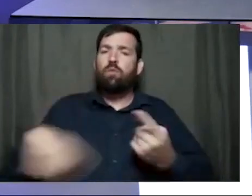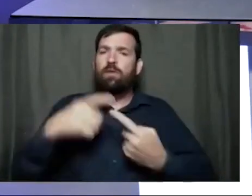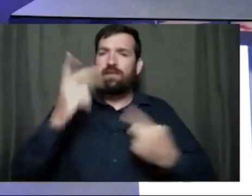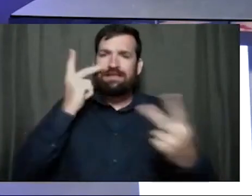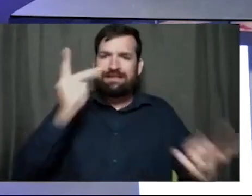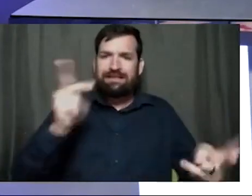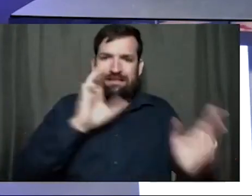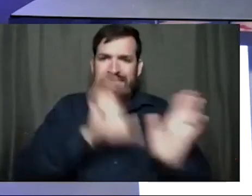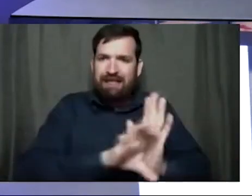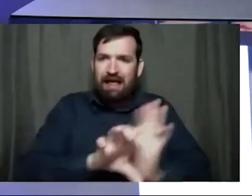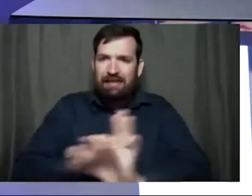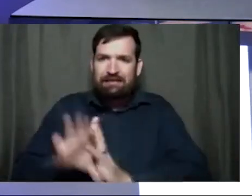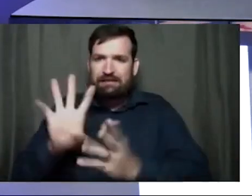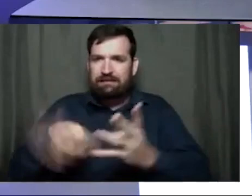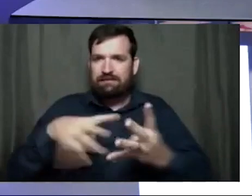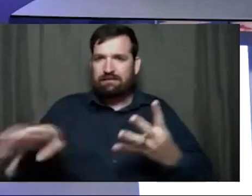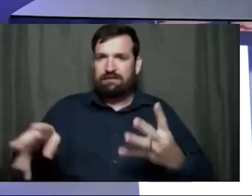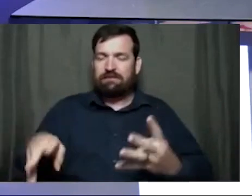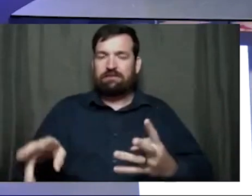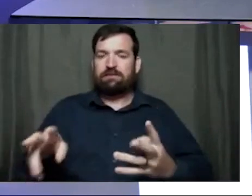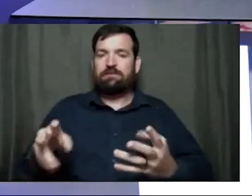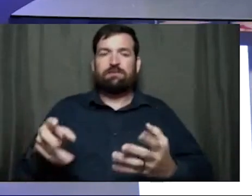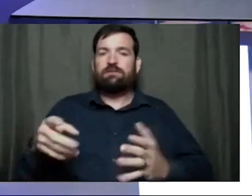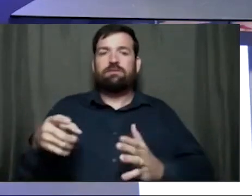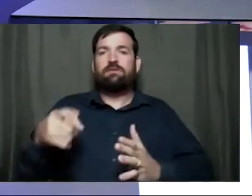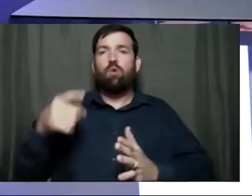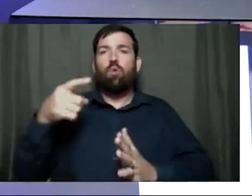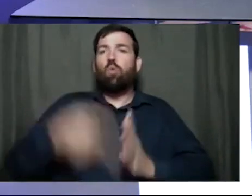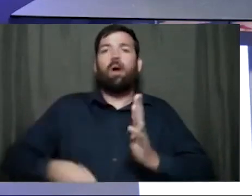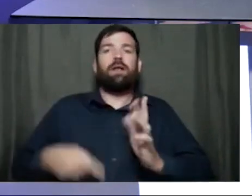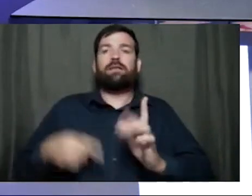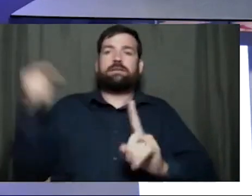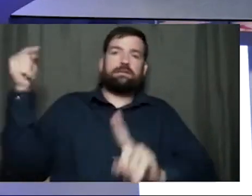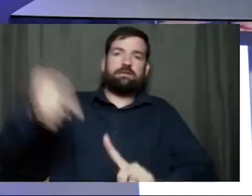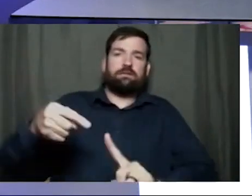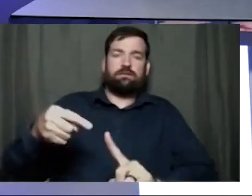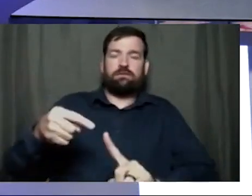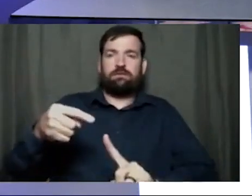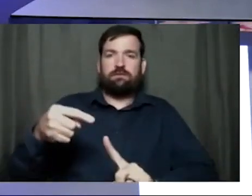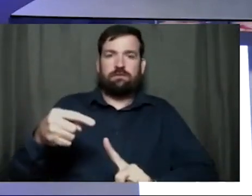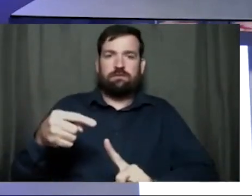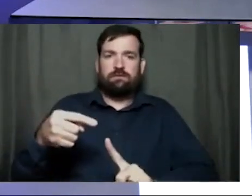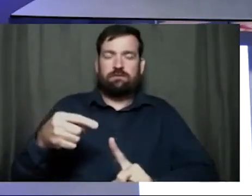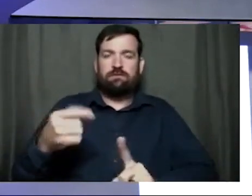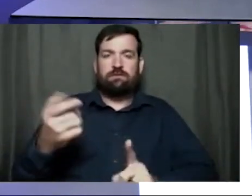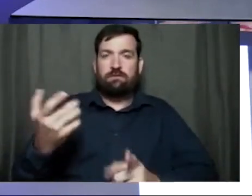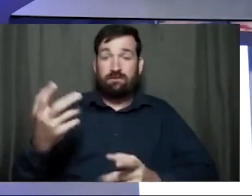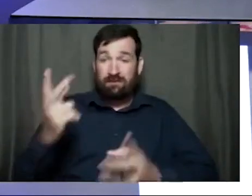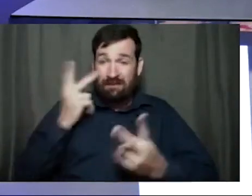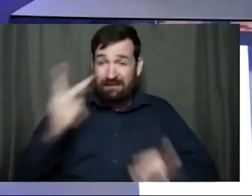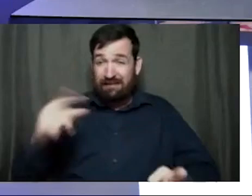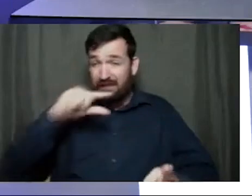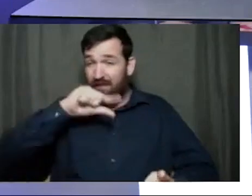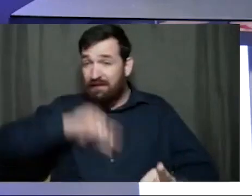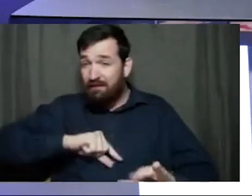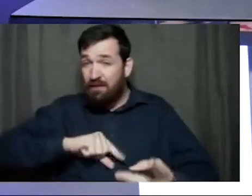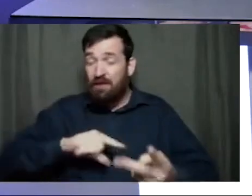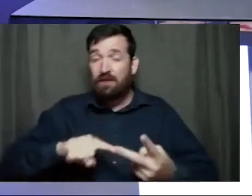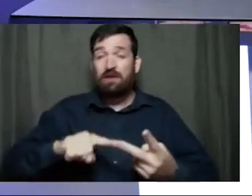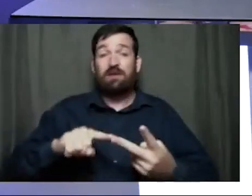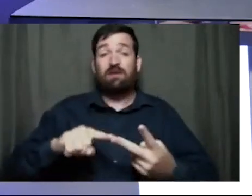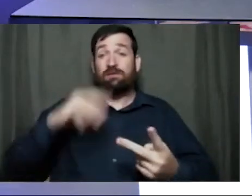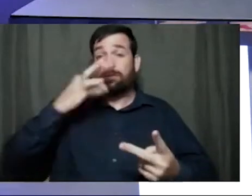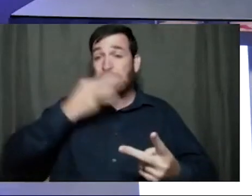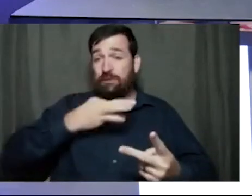at them, what does this overall trend mean on the big picture? You said we're seeing the Thanksgiving effect. Now we're going to see the big holiday effect, first of